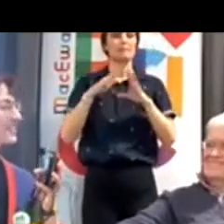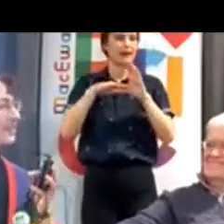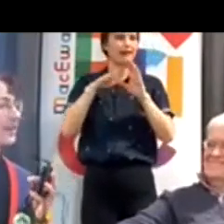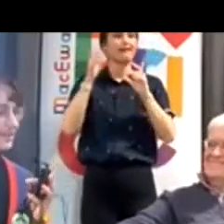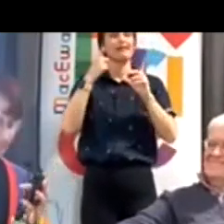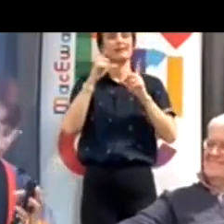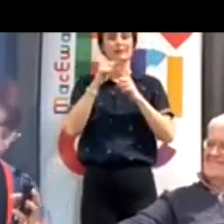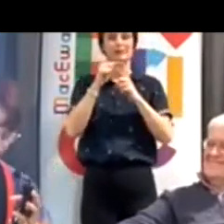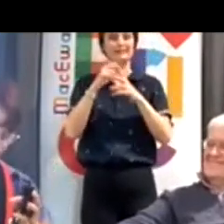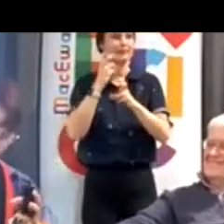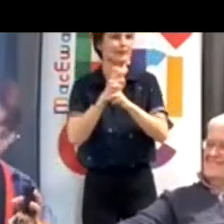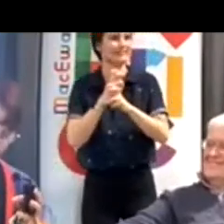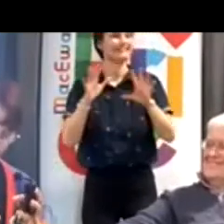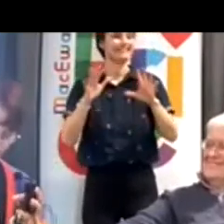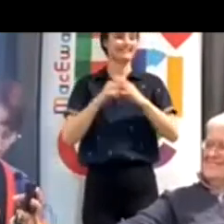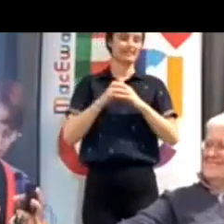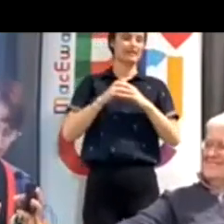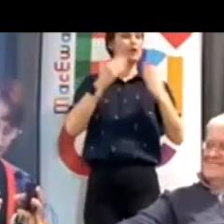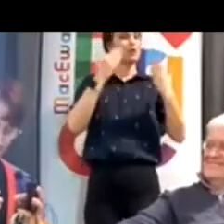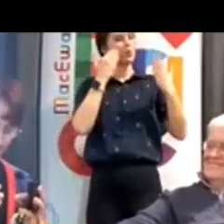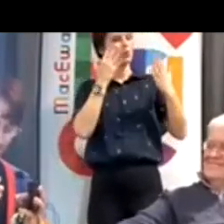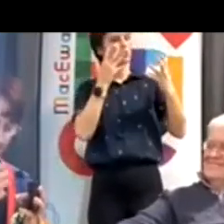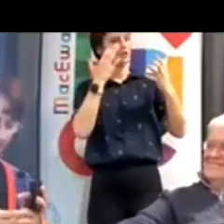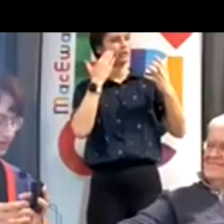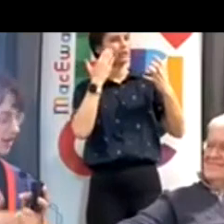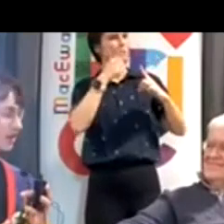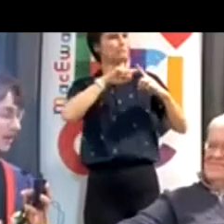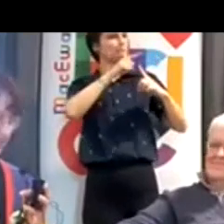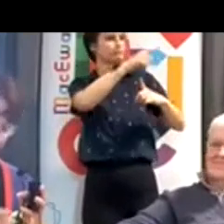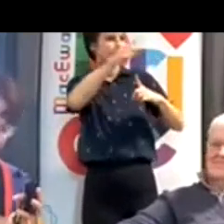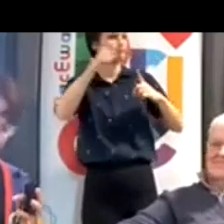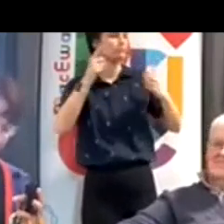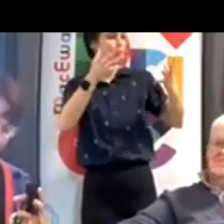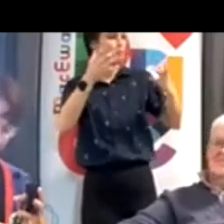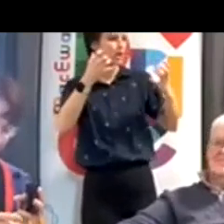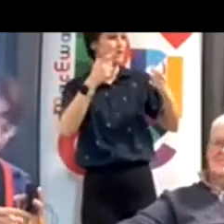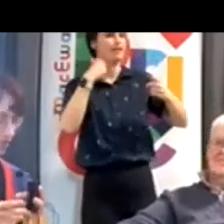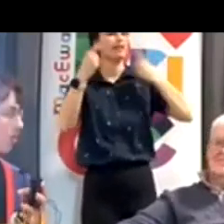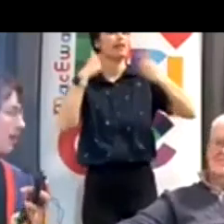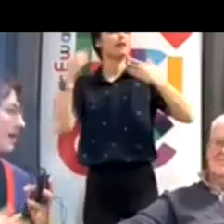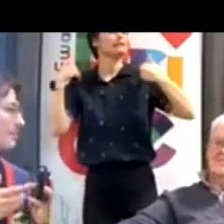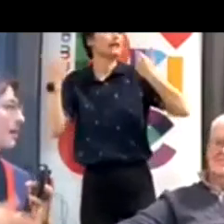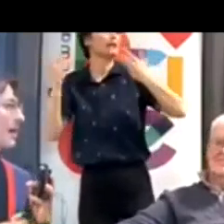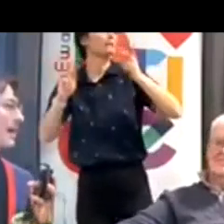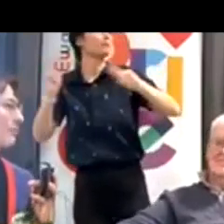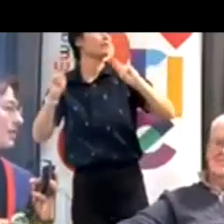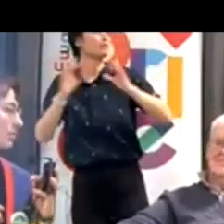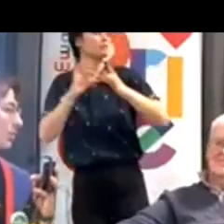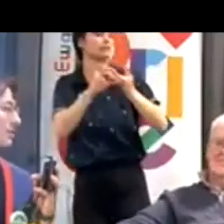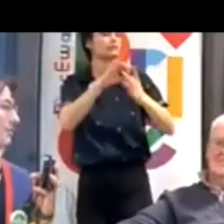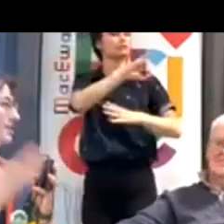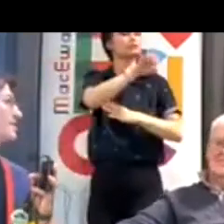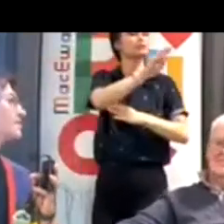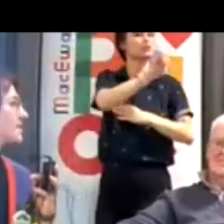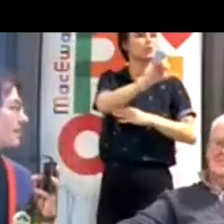I want to know a little bit about what you want the younger generation to know about joy and pride, and what your